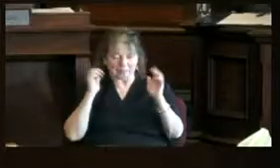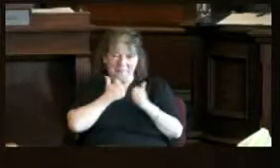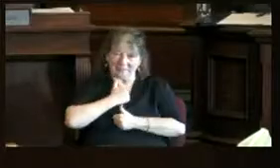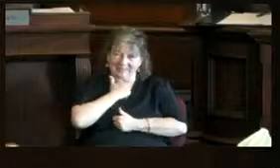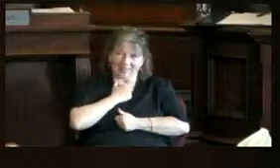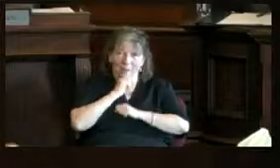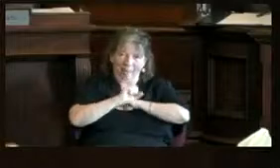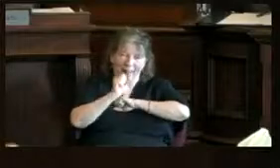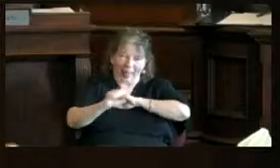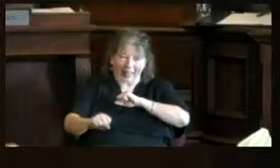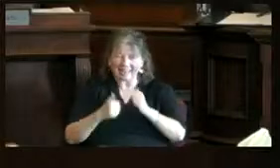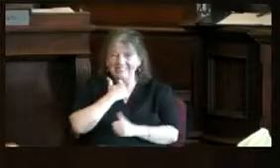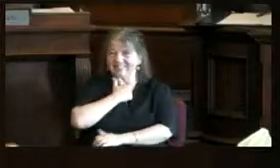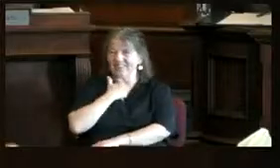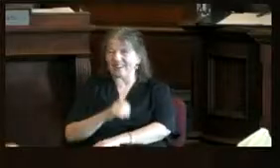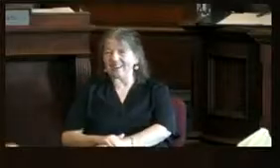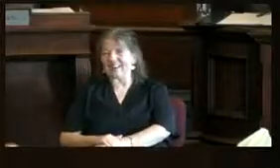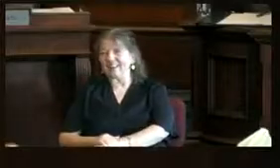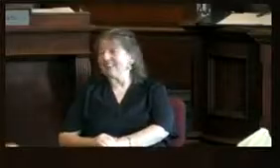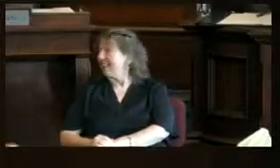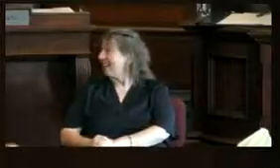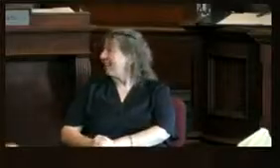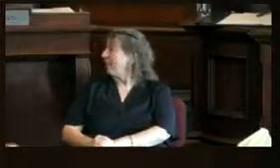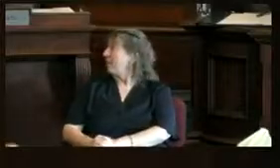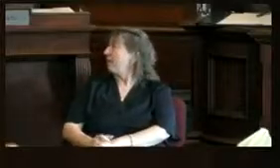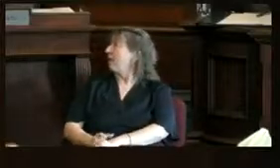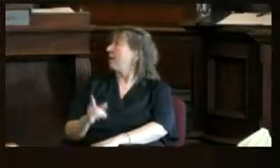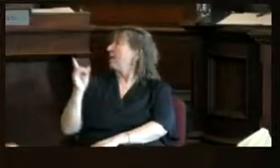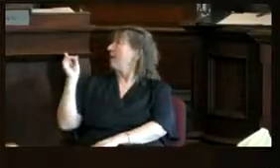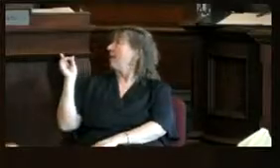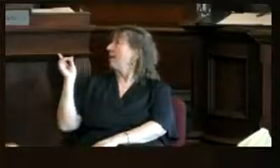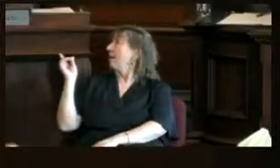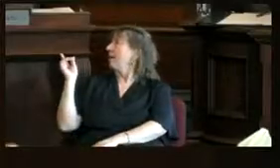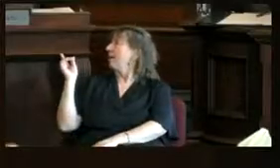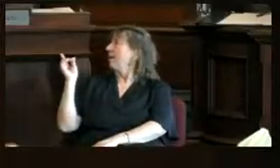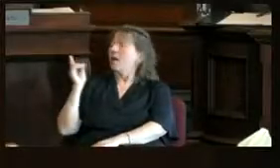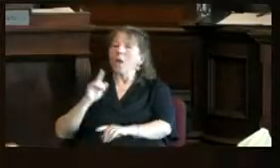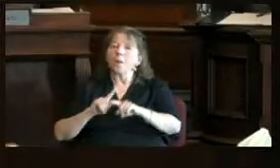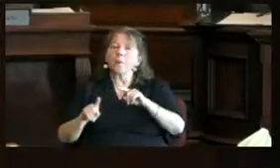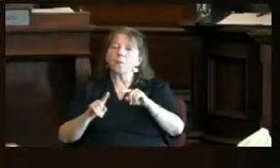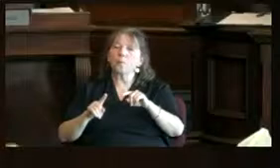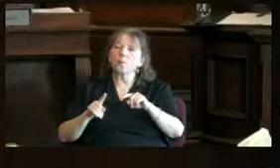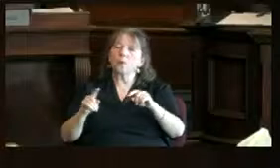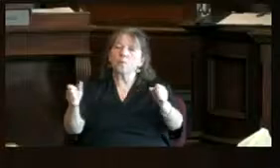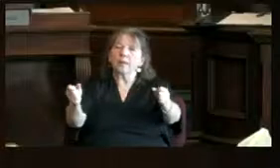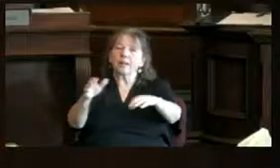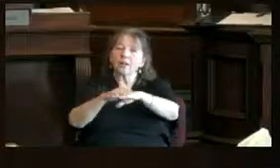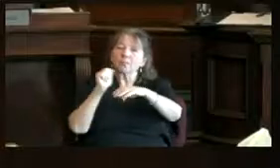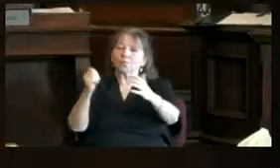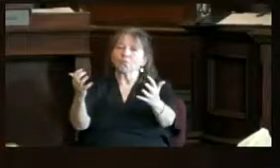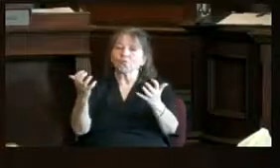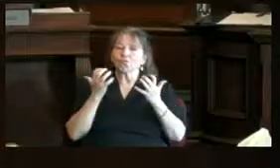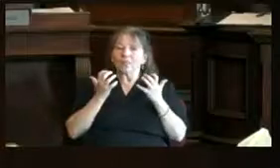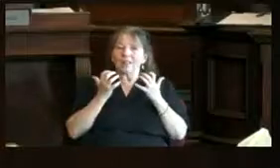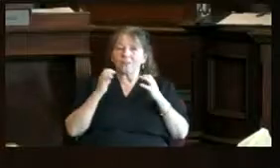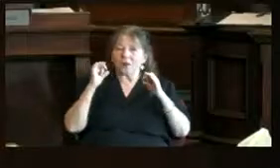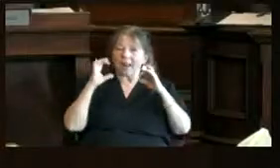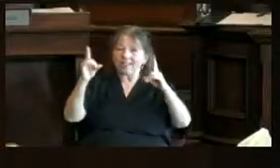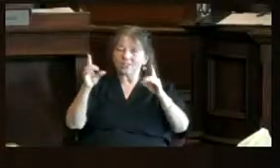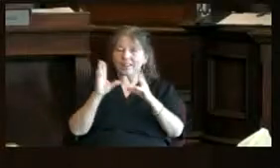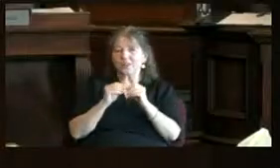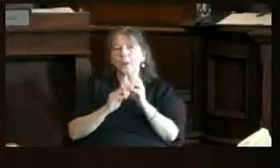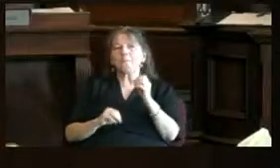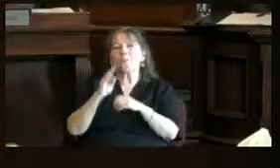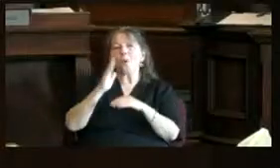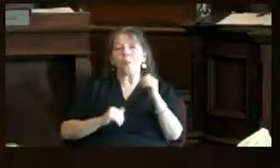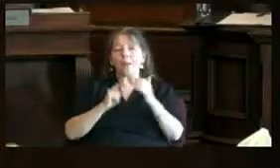That's why I let everybody go first, because we got to go on. Can you just make sure when you do the education session, it's longer than an hour? It will be. Maybe a